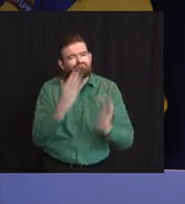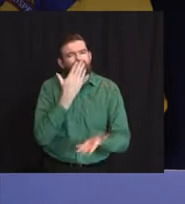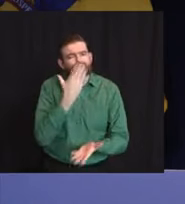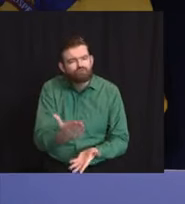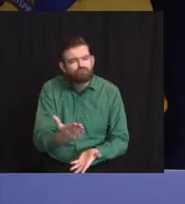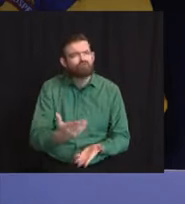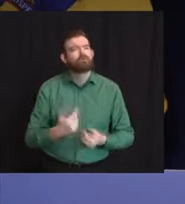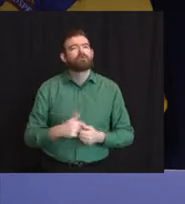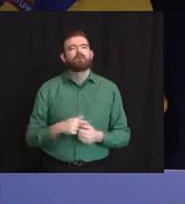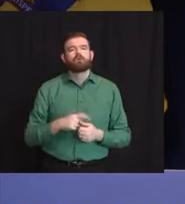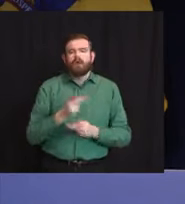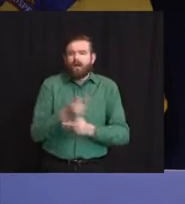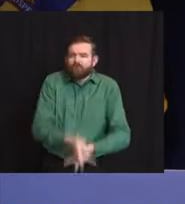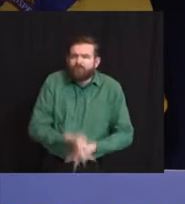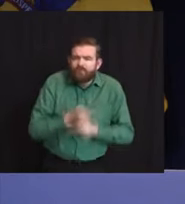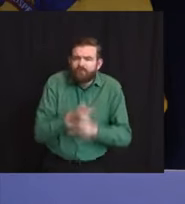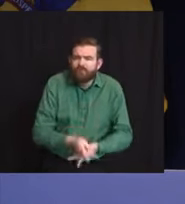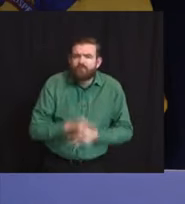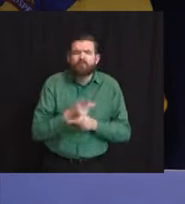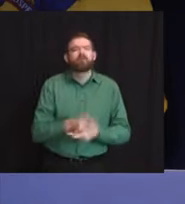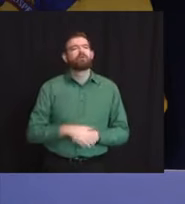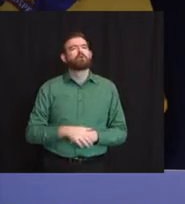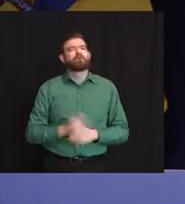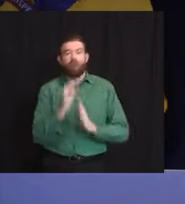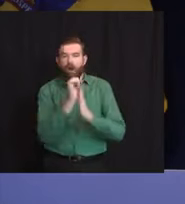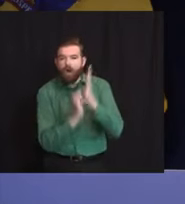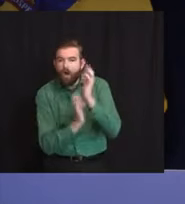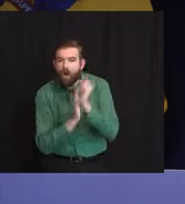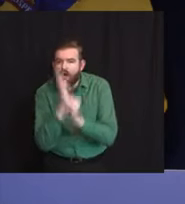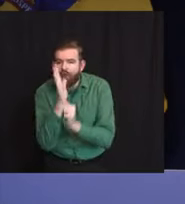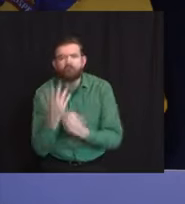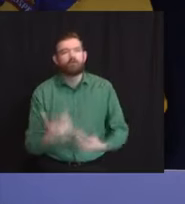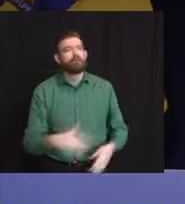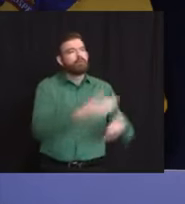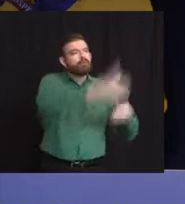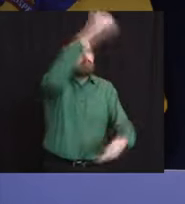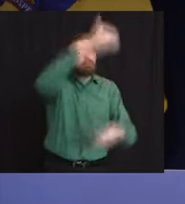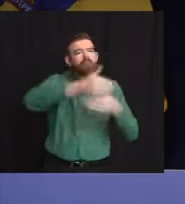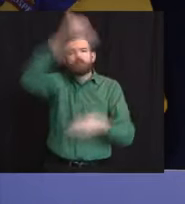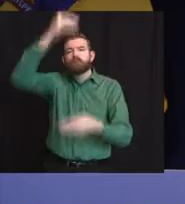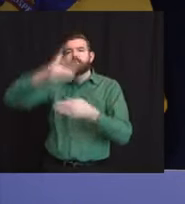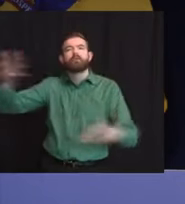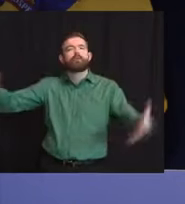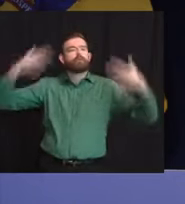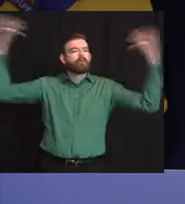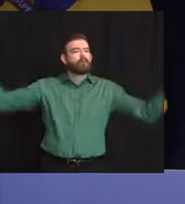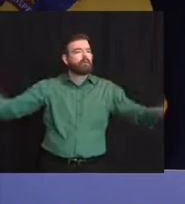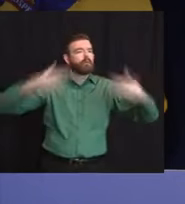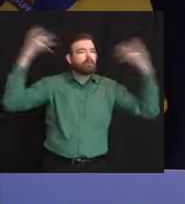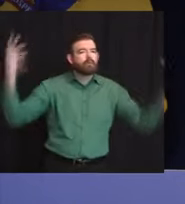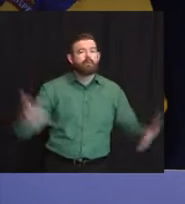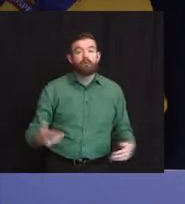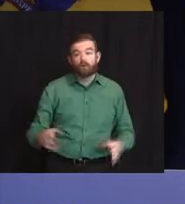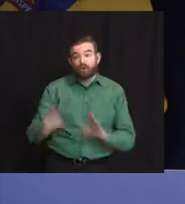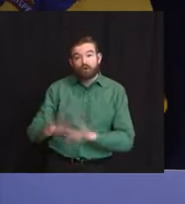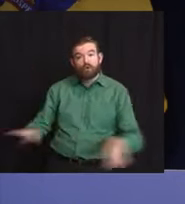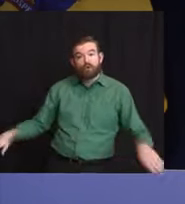children. And certainly, they should never be ingested or